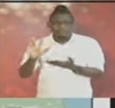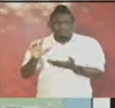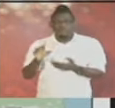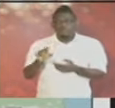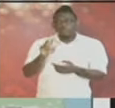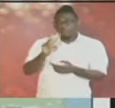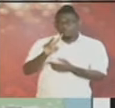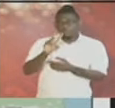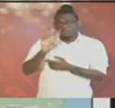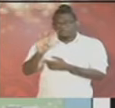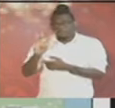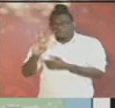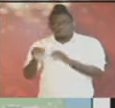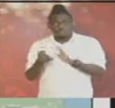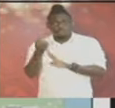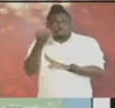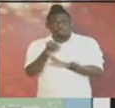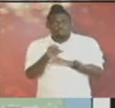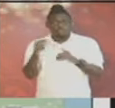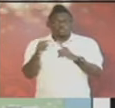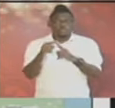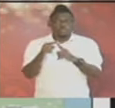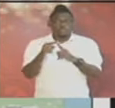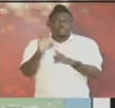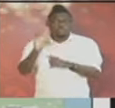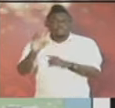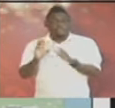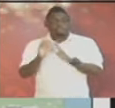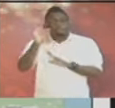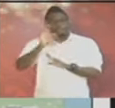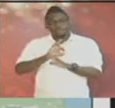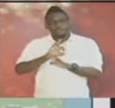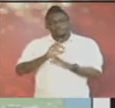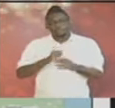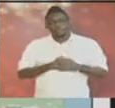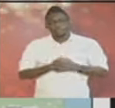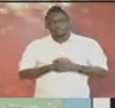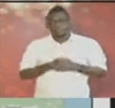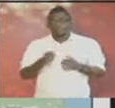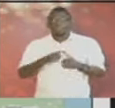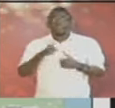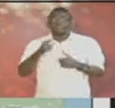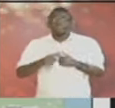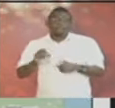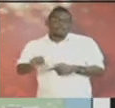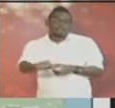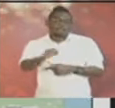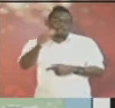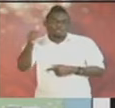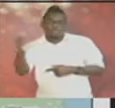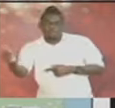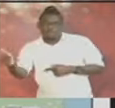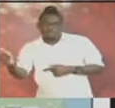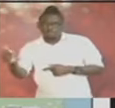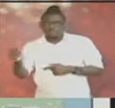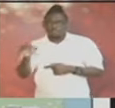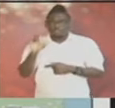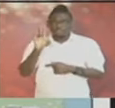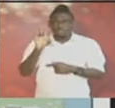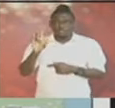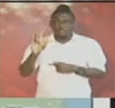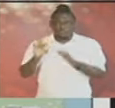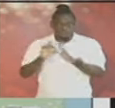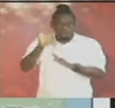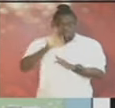of January to the 6th of February. And then we look at Epi Week 6 and 7, which covers the period the 7th of February to